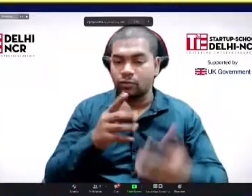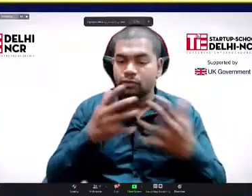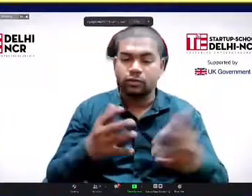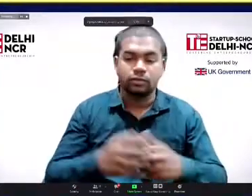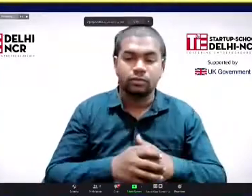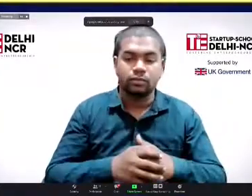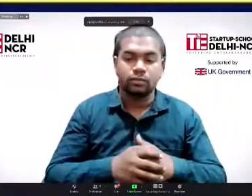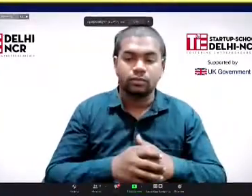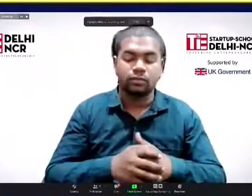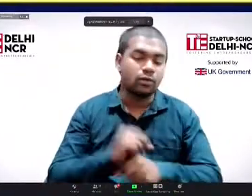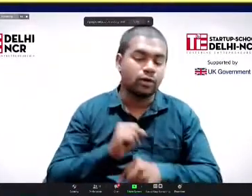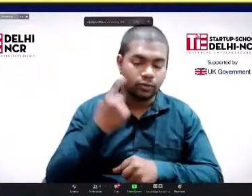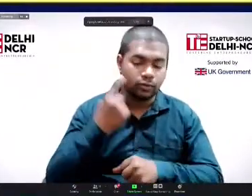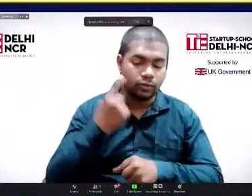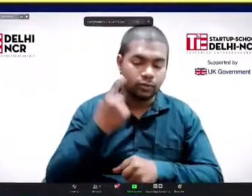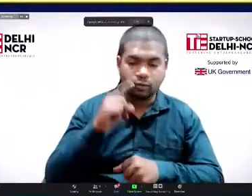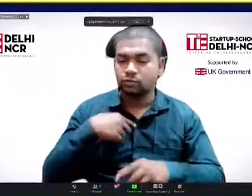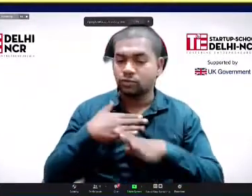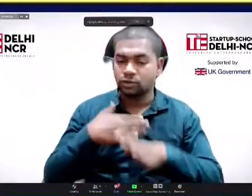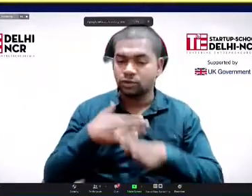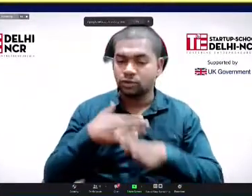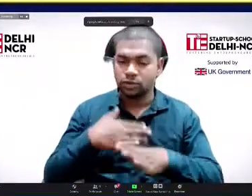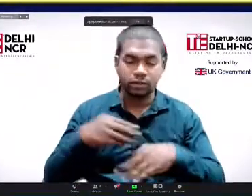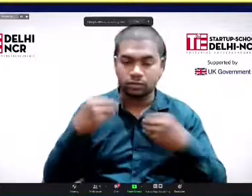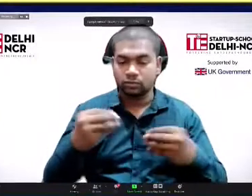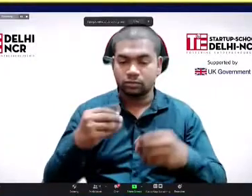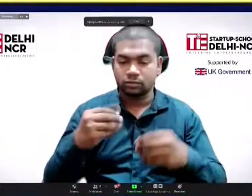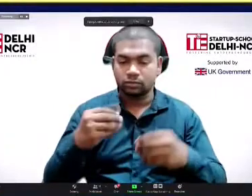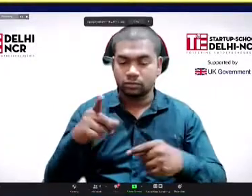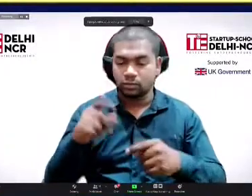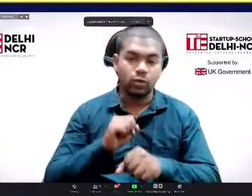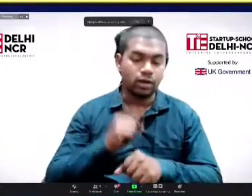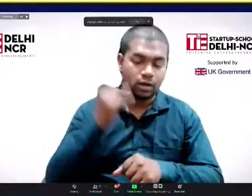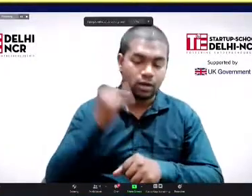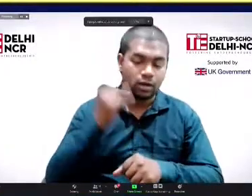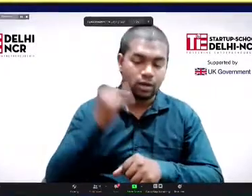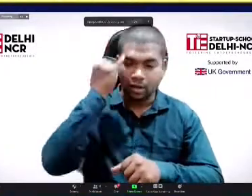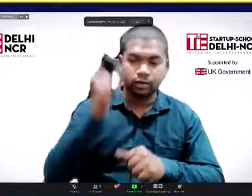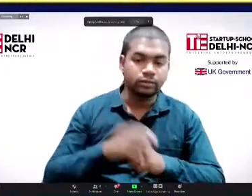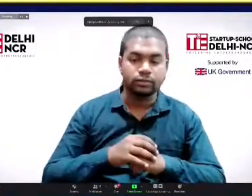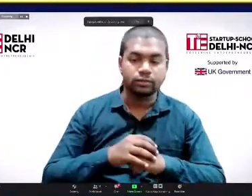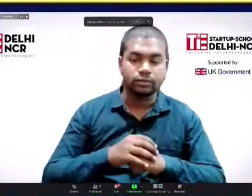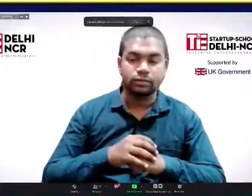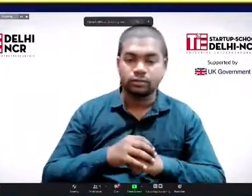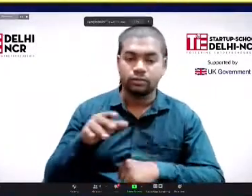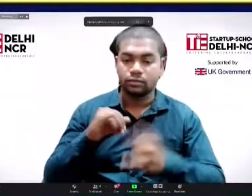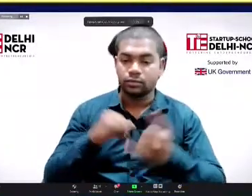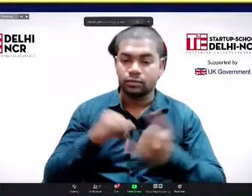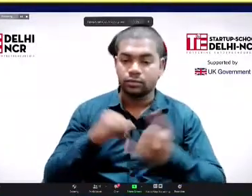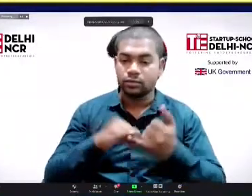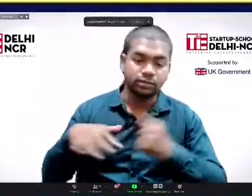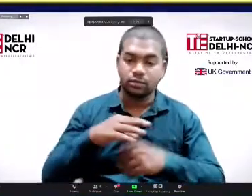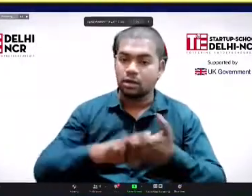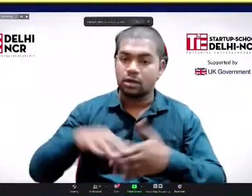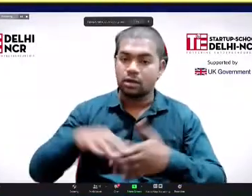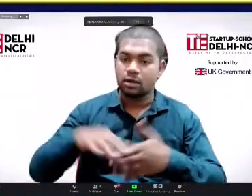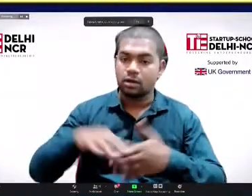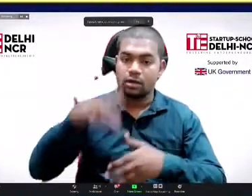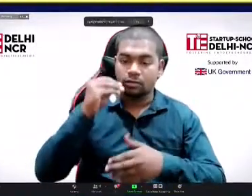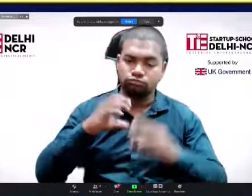Alok, what we've been working on, I thought I would share, is working on this idea of a space where you learn and grow